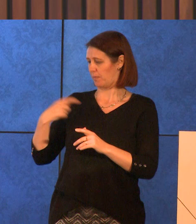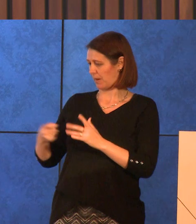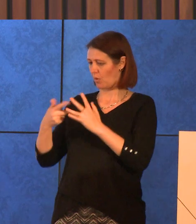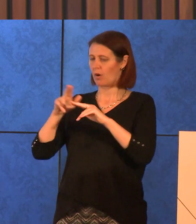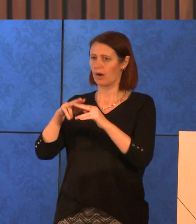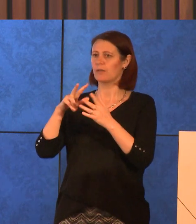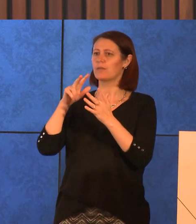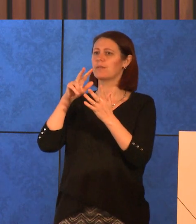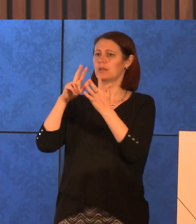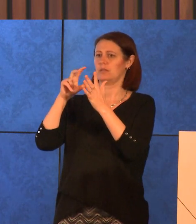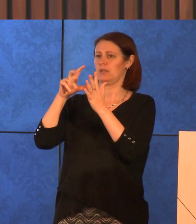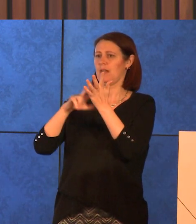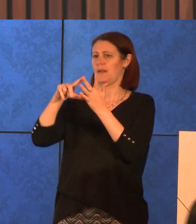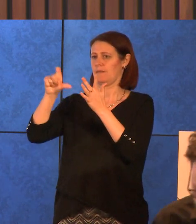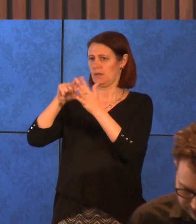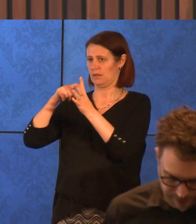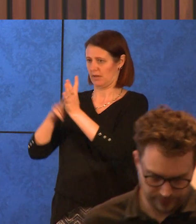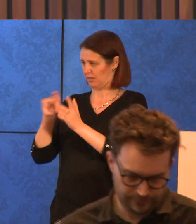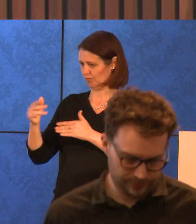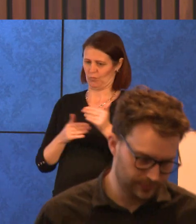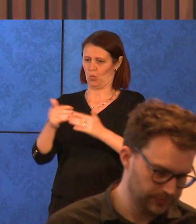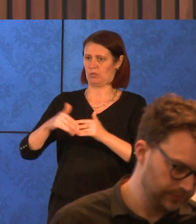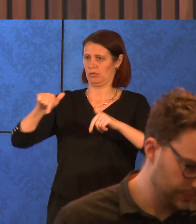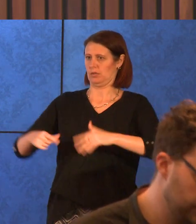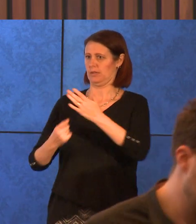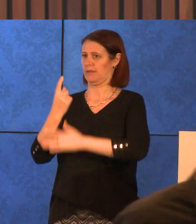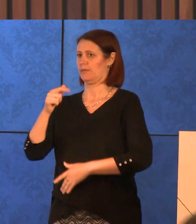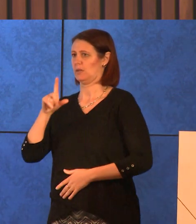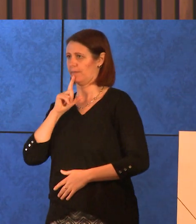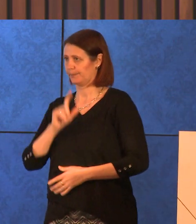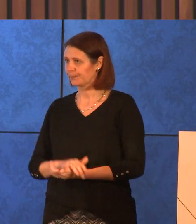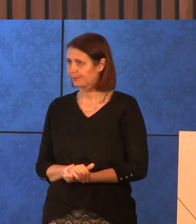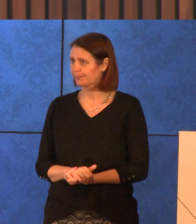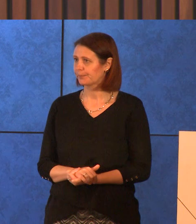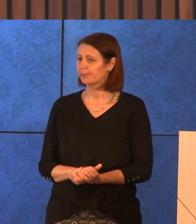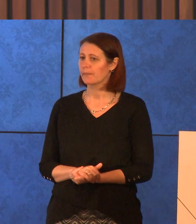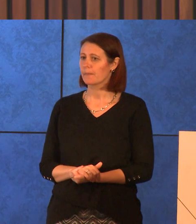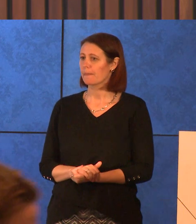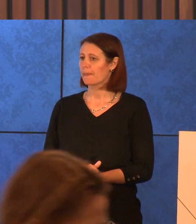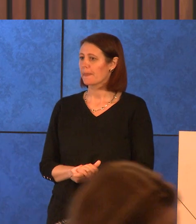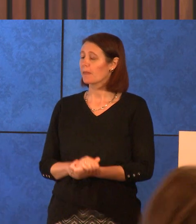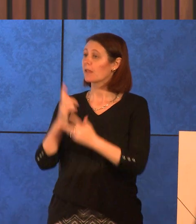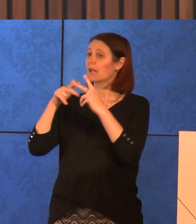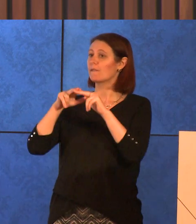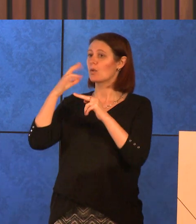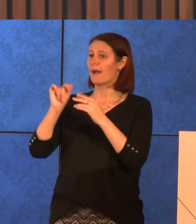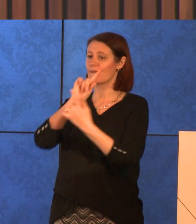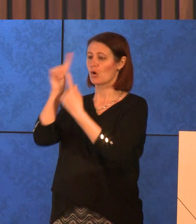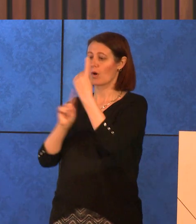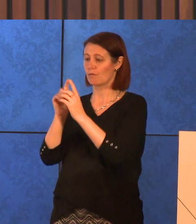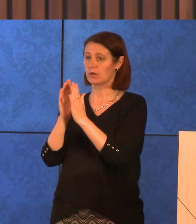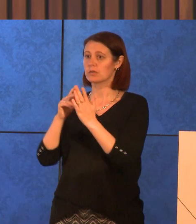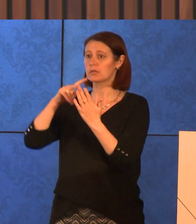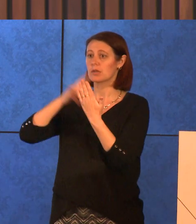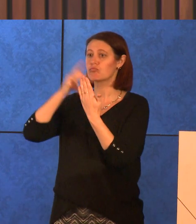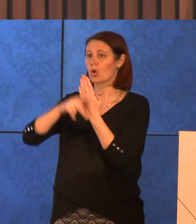Disability Advocacy Network, which has organised this event this afternoon. And if you've got a conference program, you can